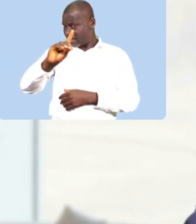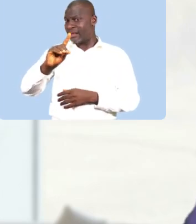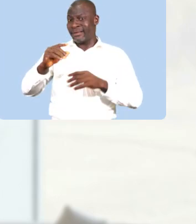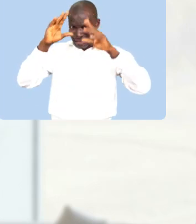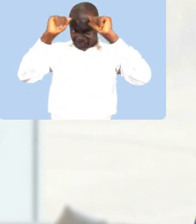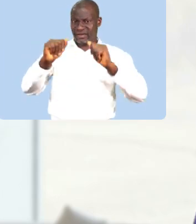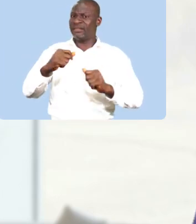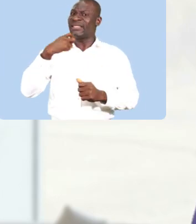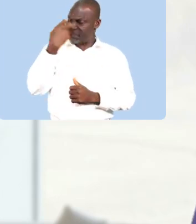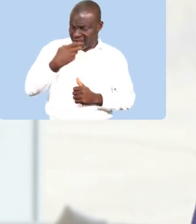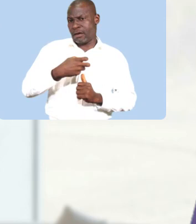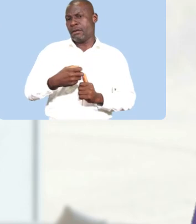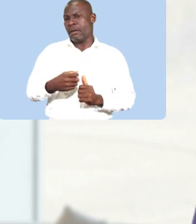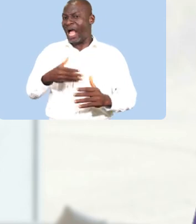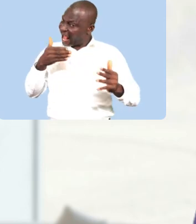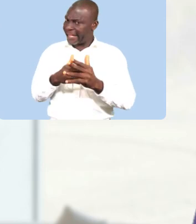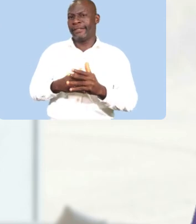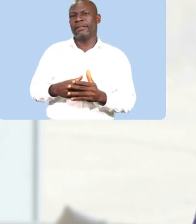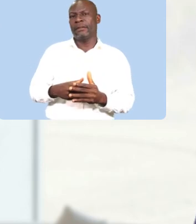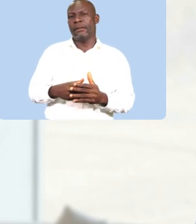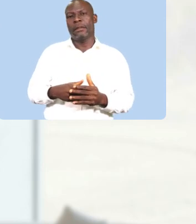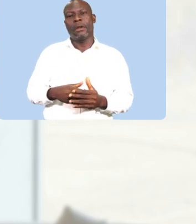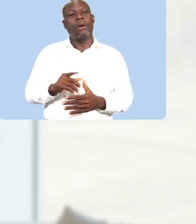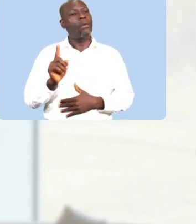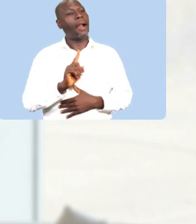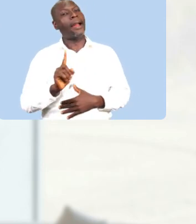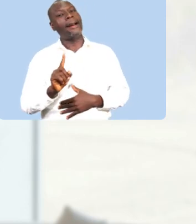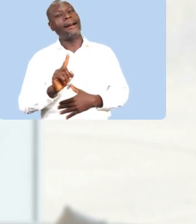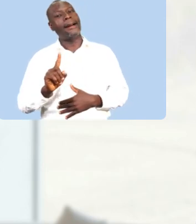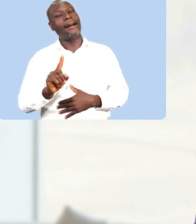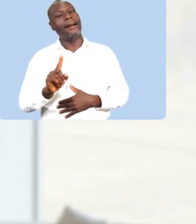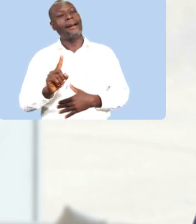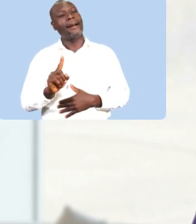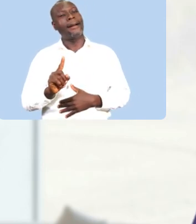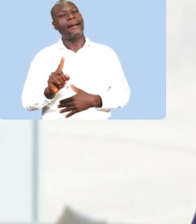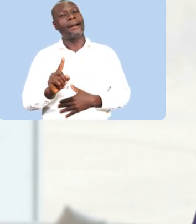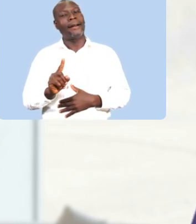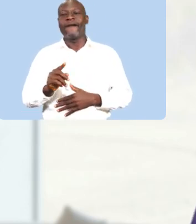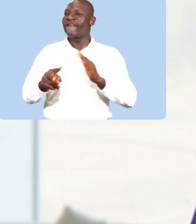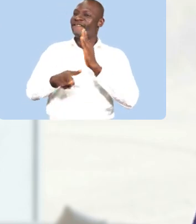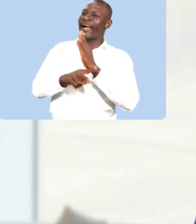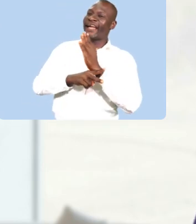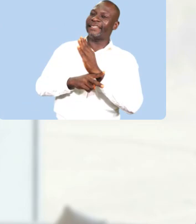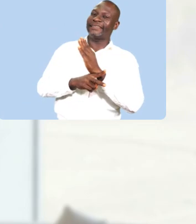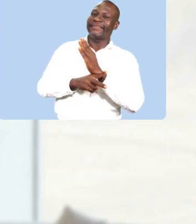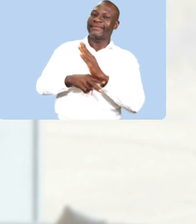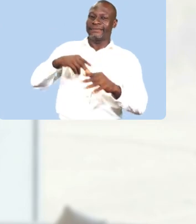debate no ekoso but Mr. President what do you say Mr. Vice President what do you